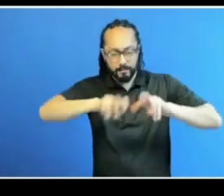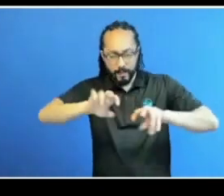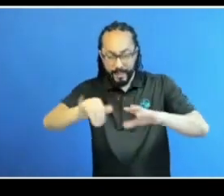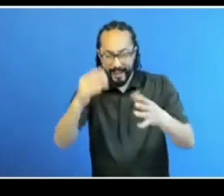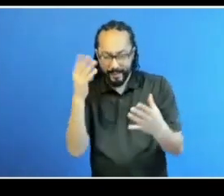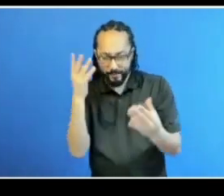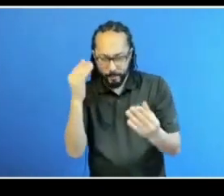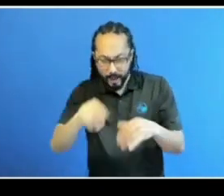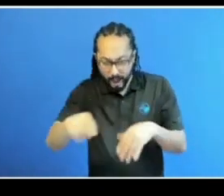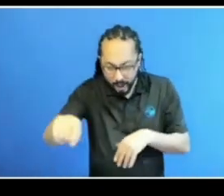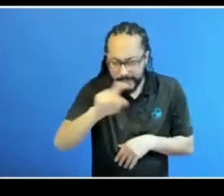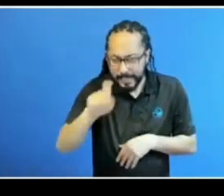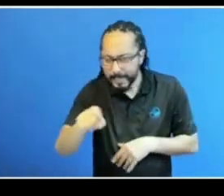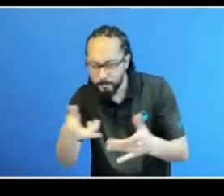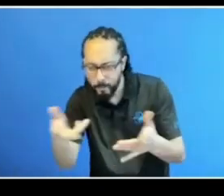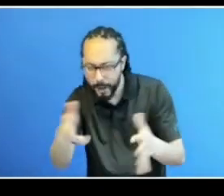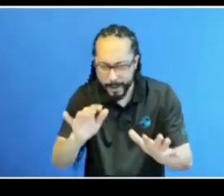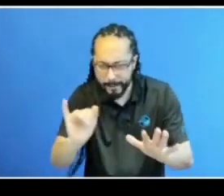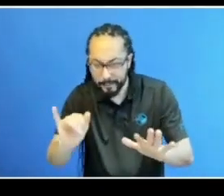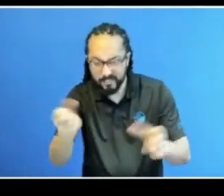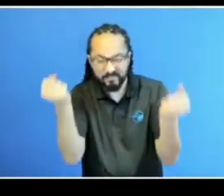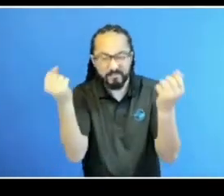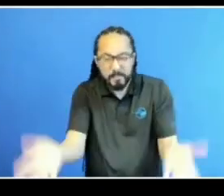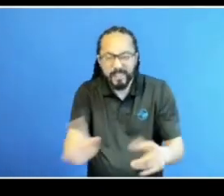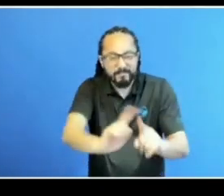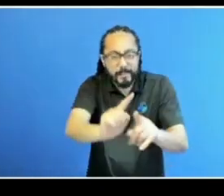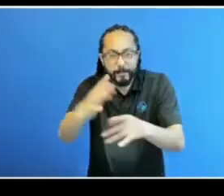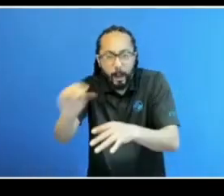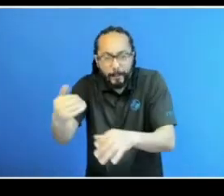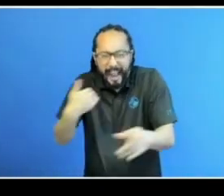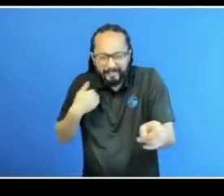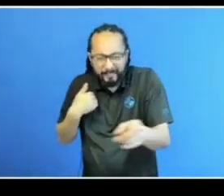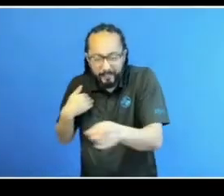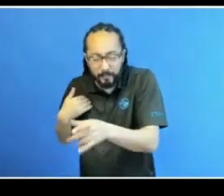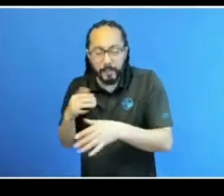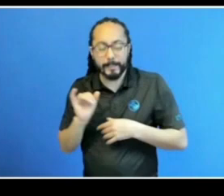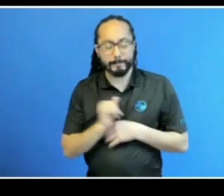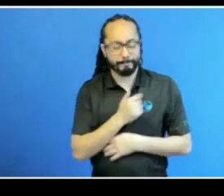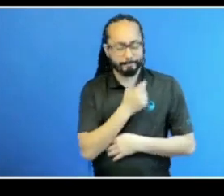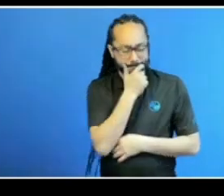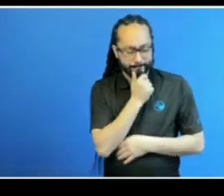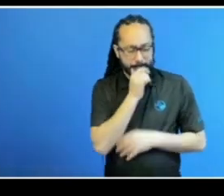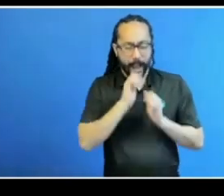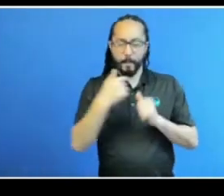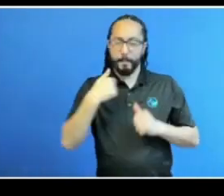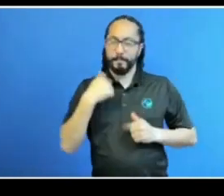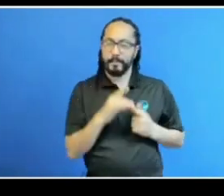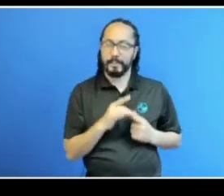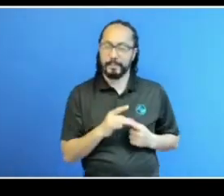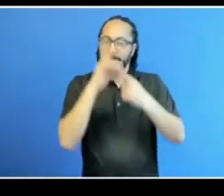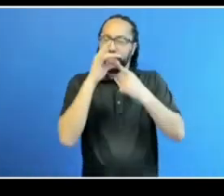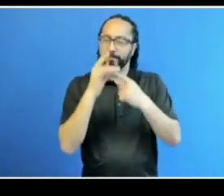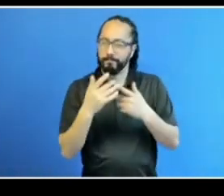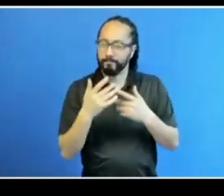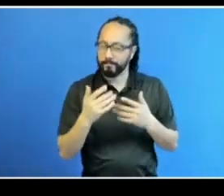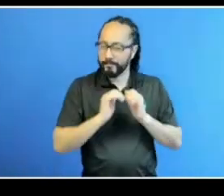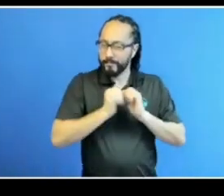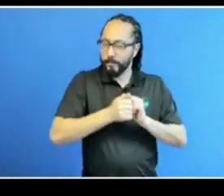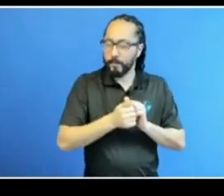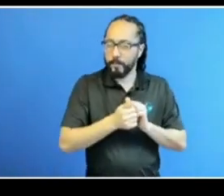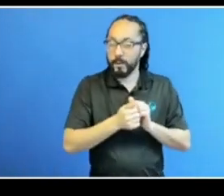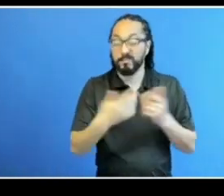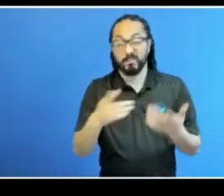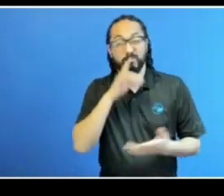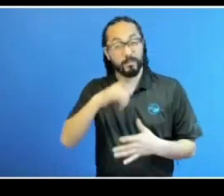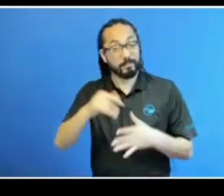within that. Now, I know we're kind of on this new wave of mental health, and really it's becoming